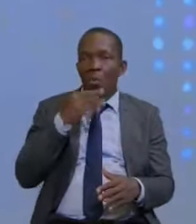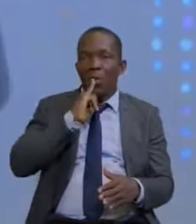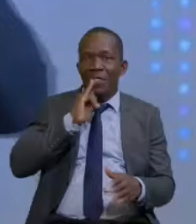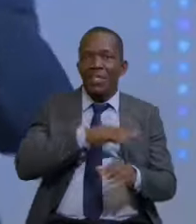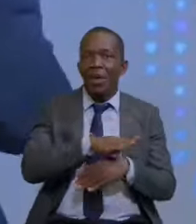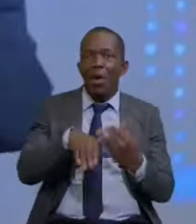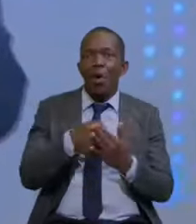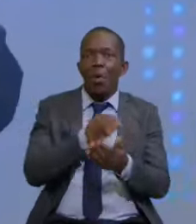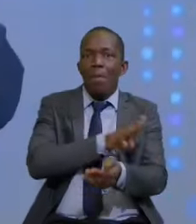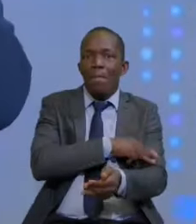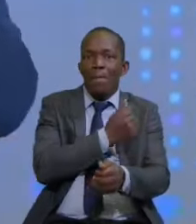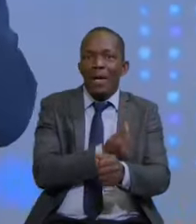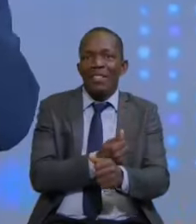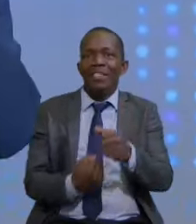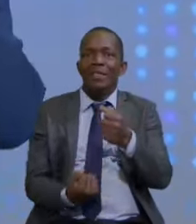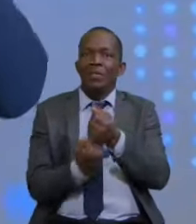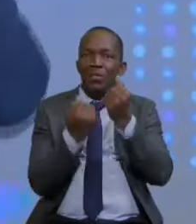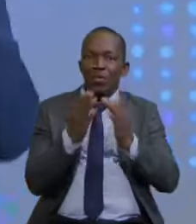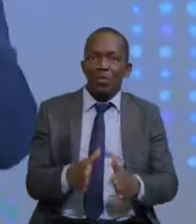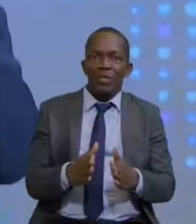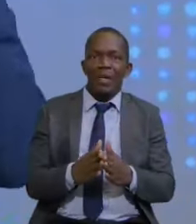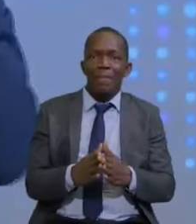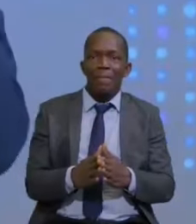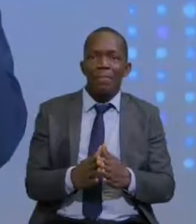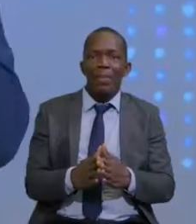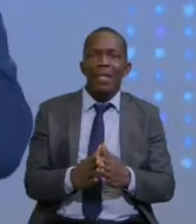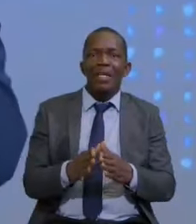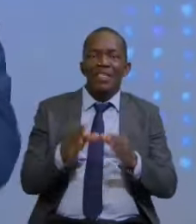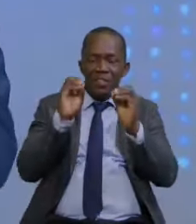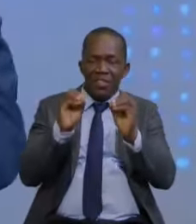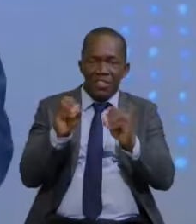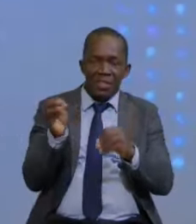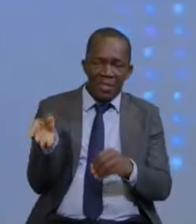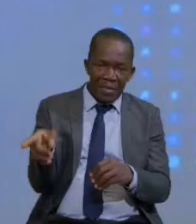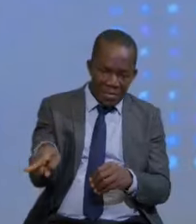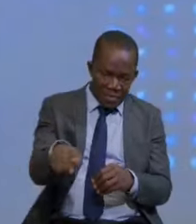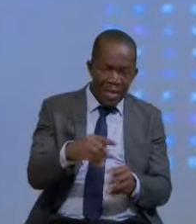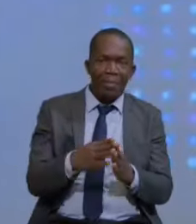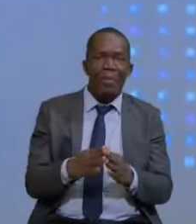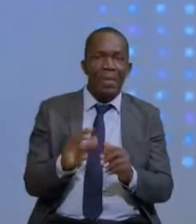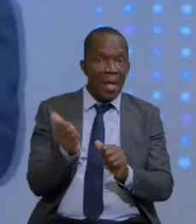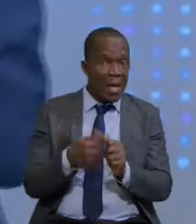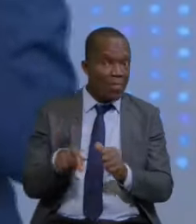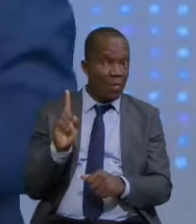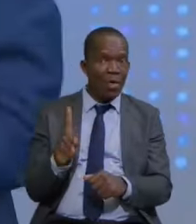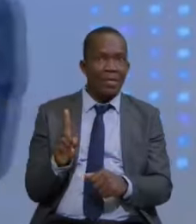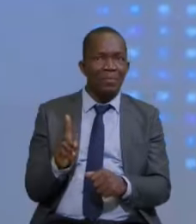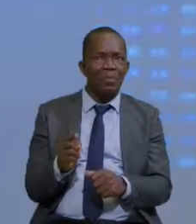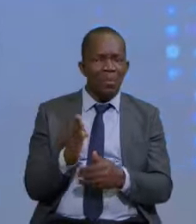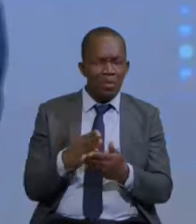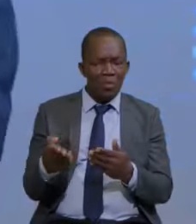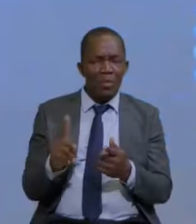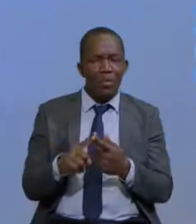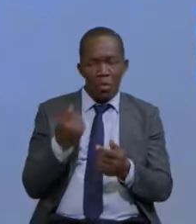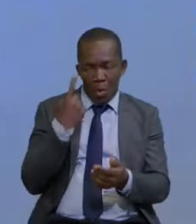and he says we should teach them, everyone, something to observe. We should teach sinners what